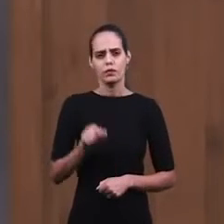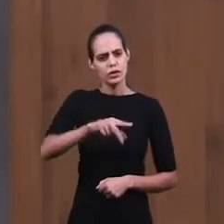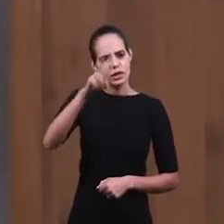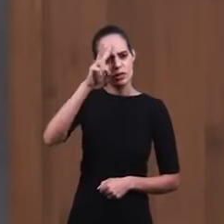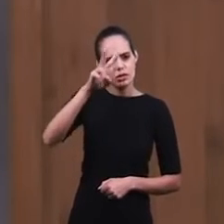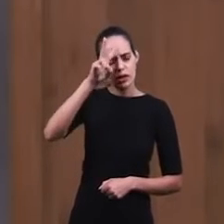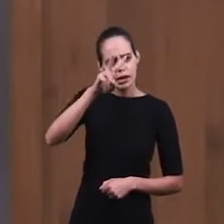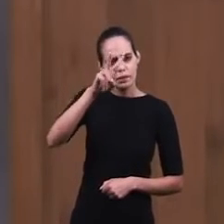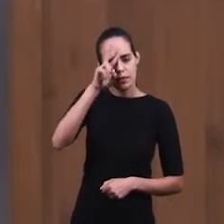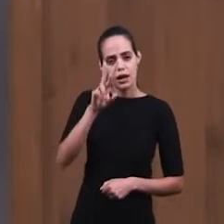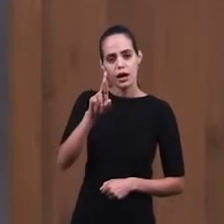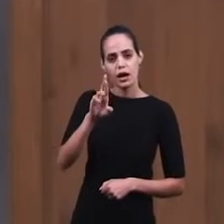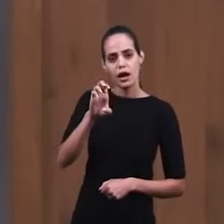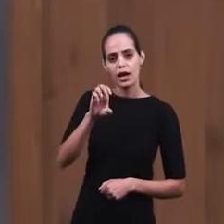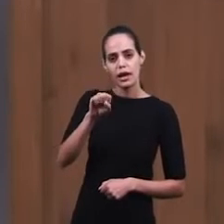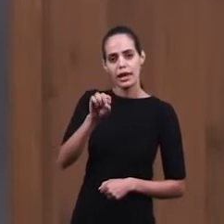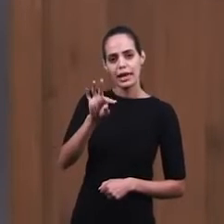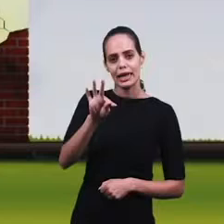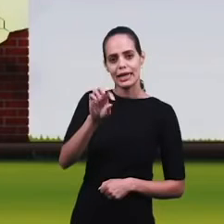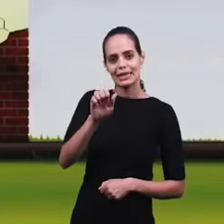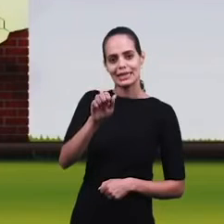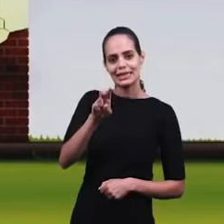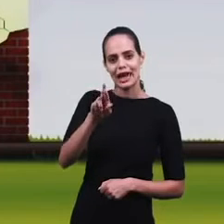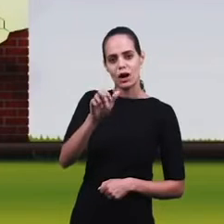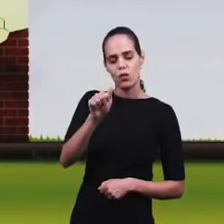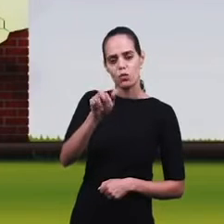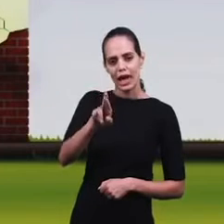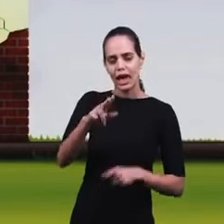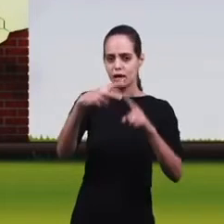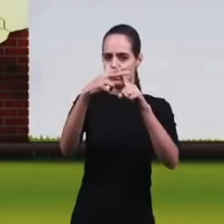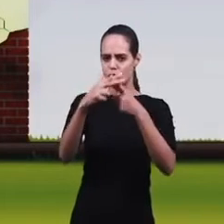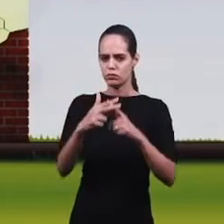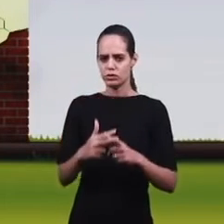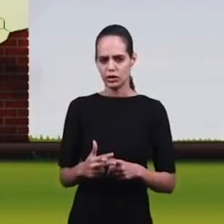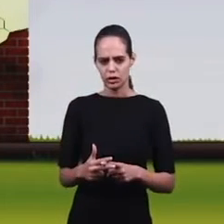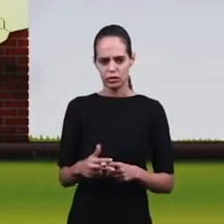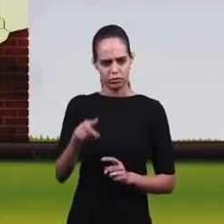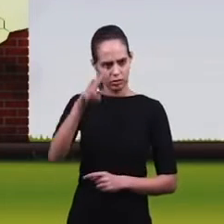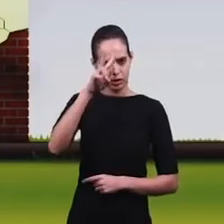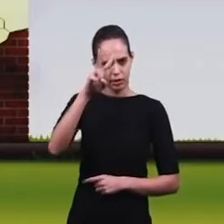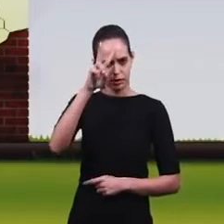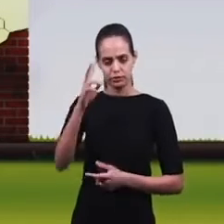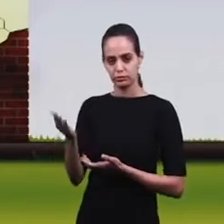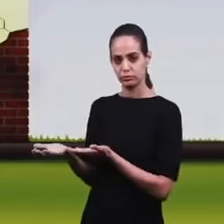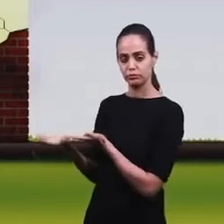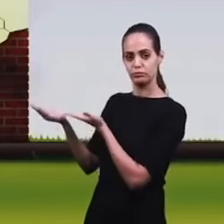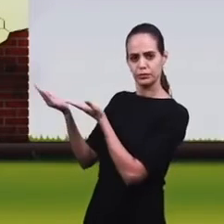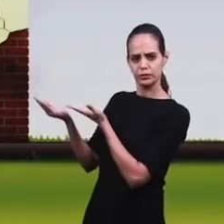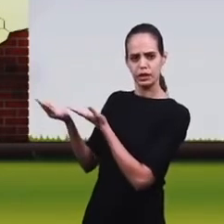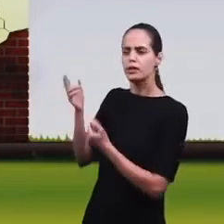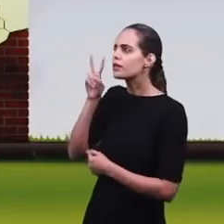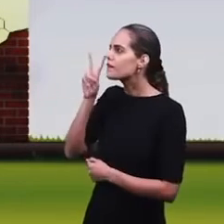Let's look at an example. On the slide, we see an old house.